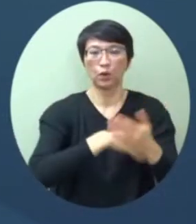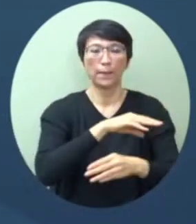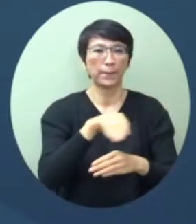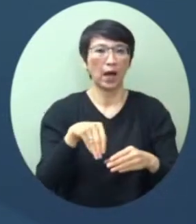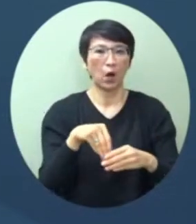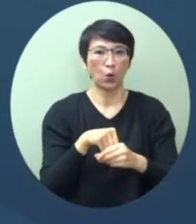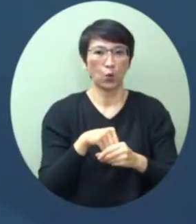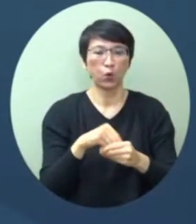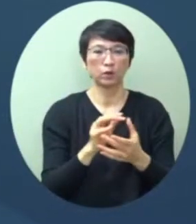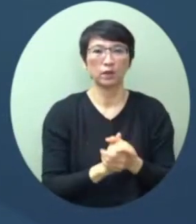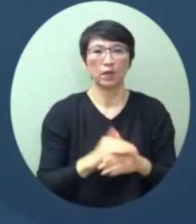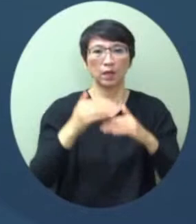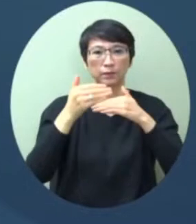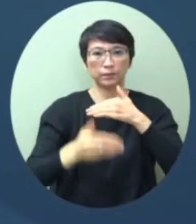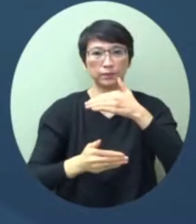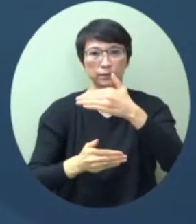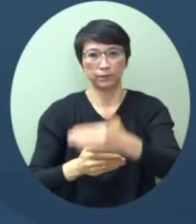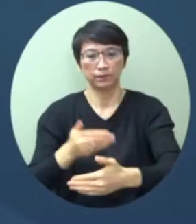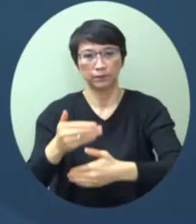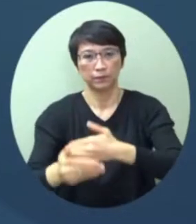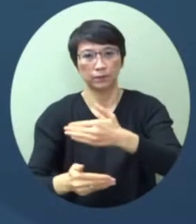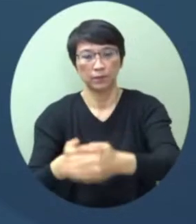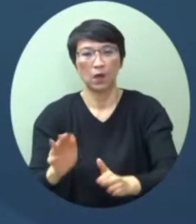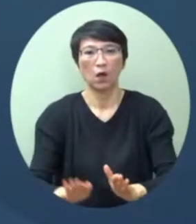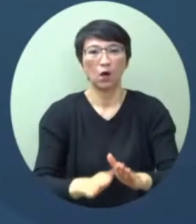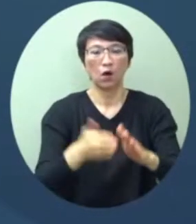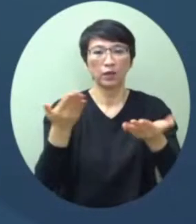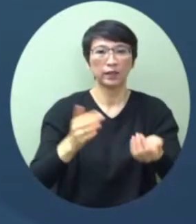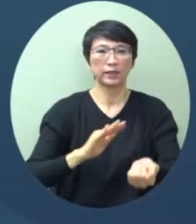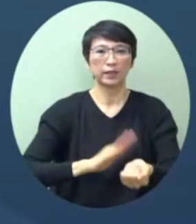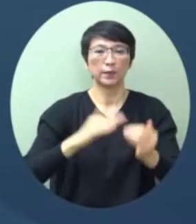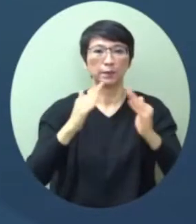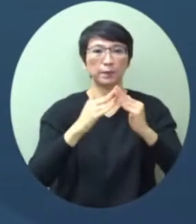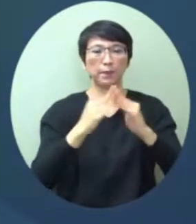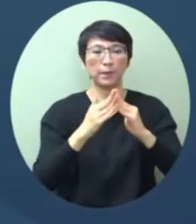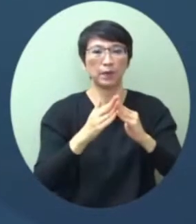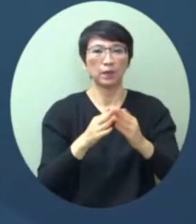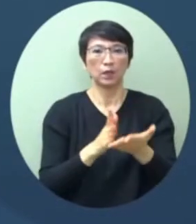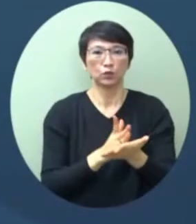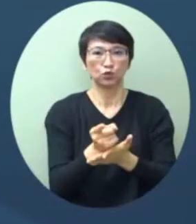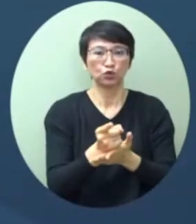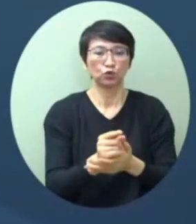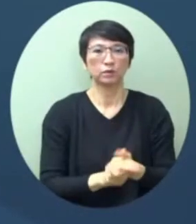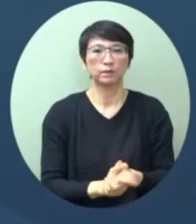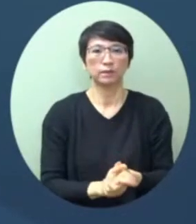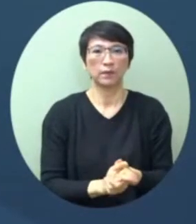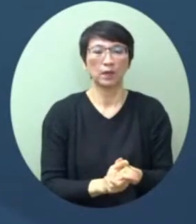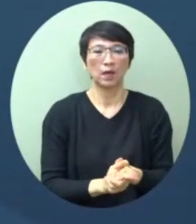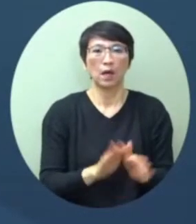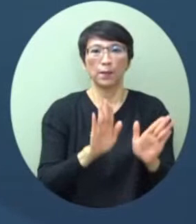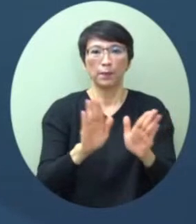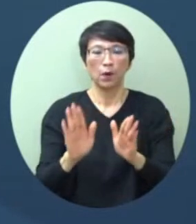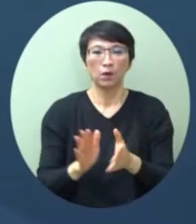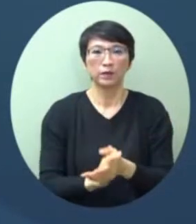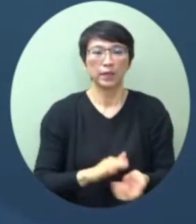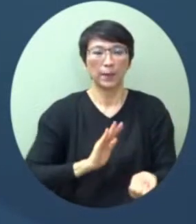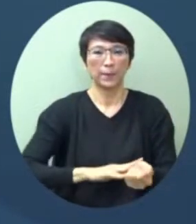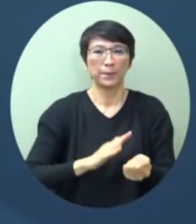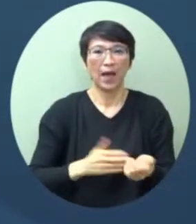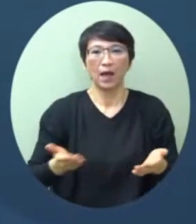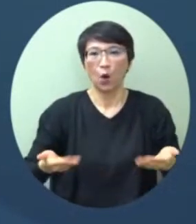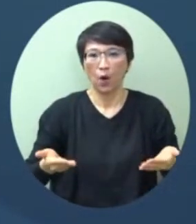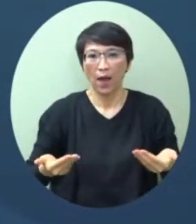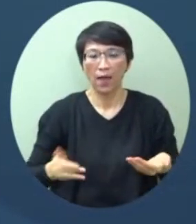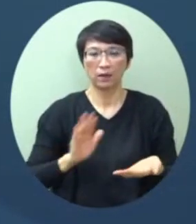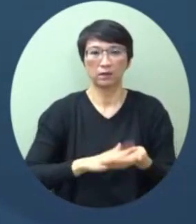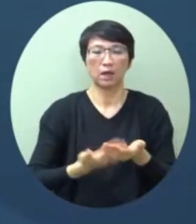4:30 PC today, they will announce enhanced measures they will have designated clinics to